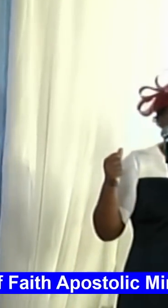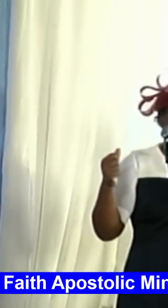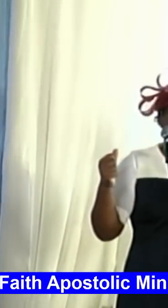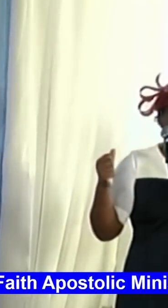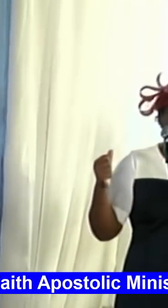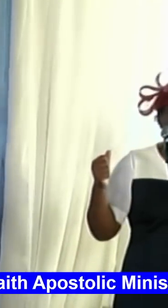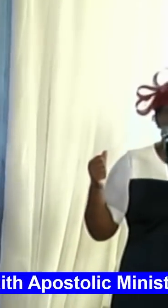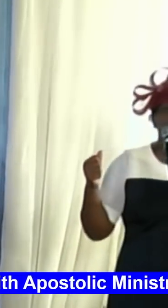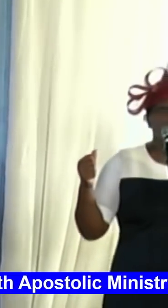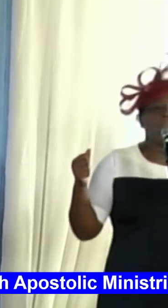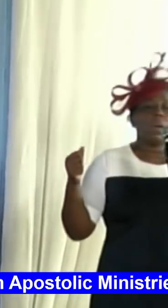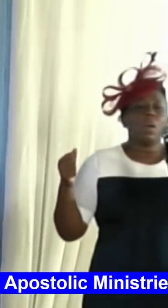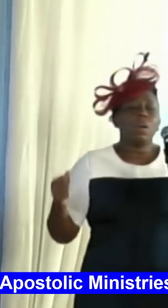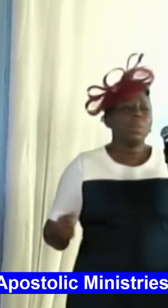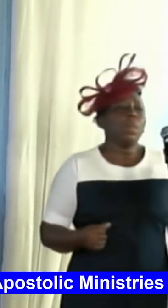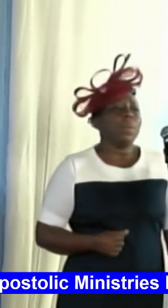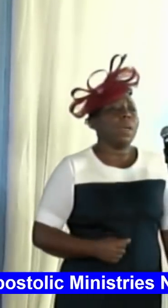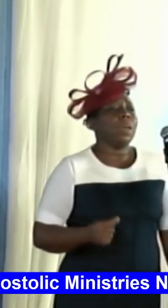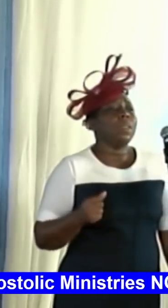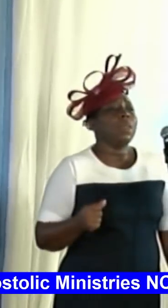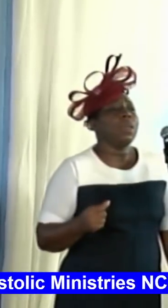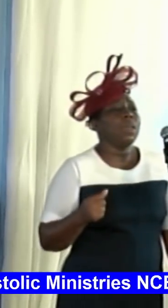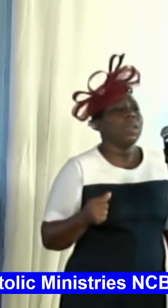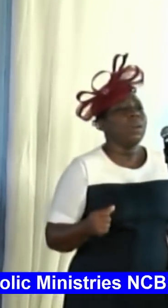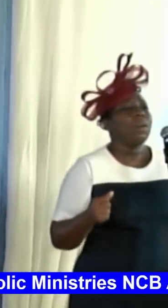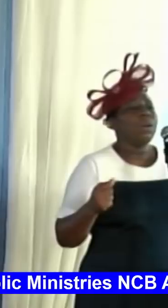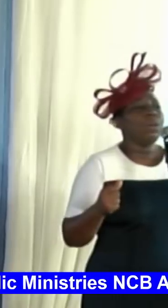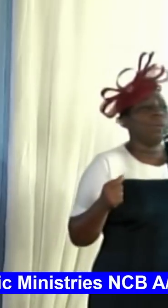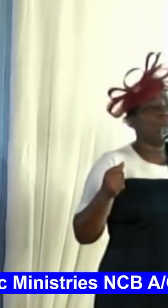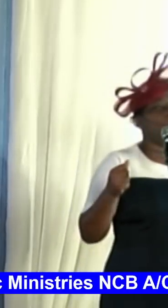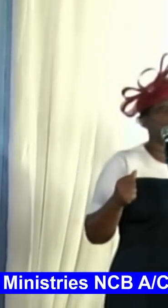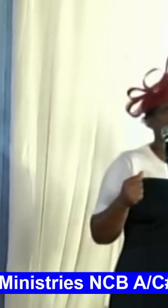To one woman here, he's her husband.